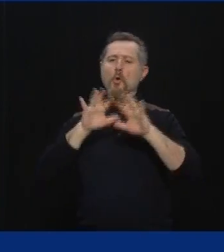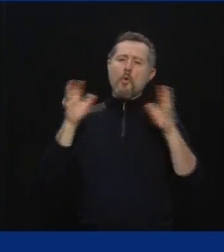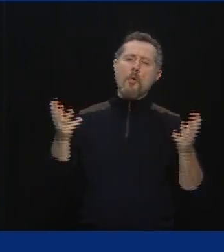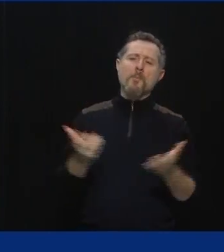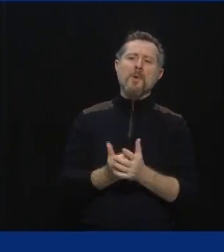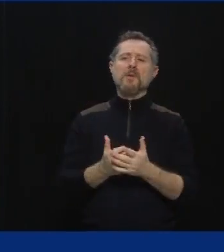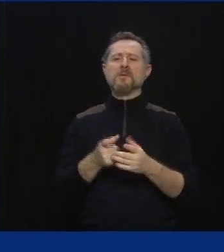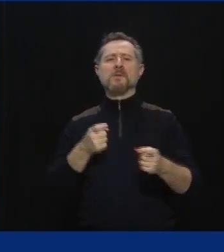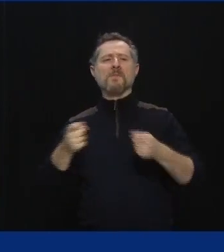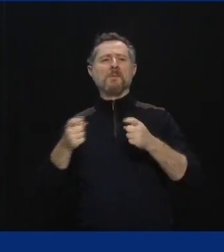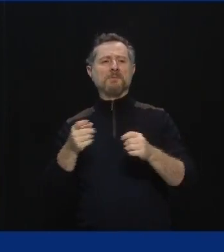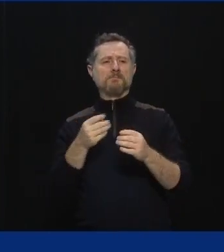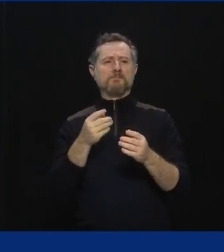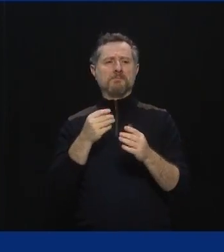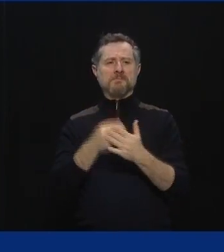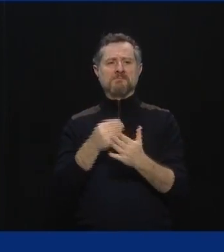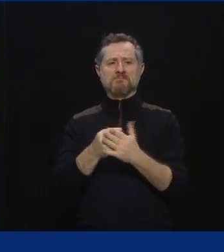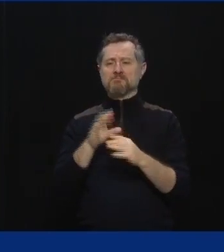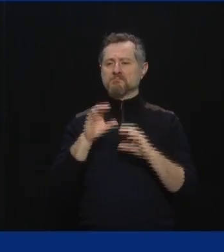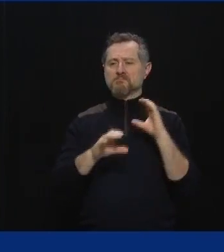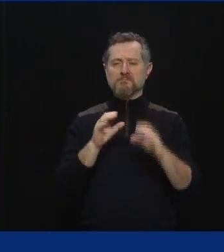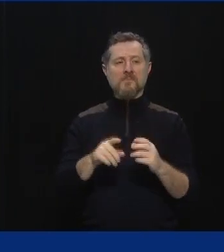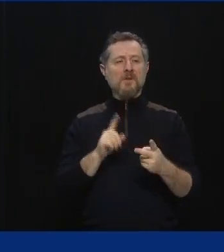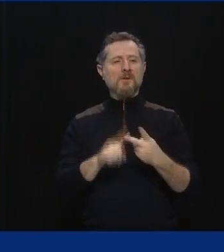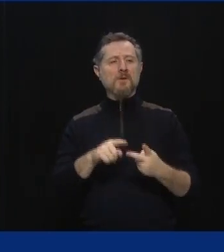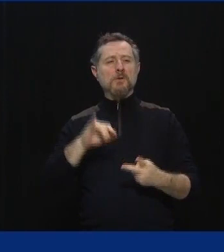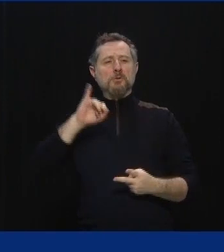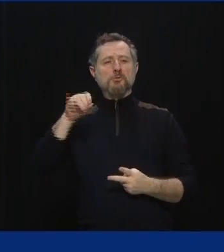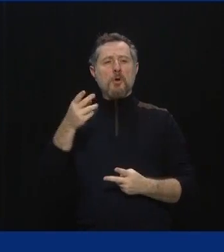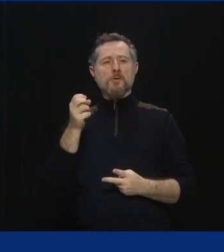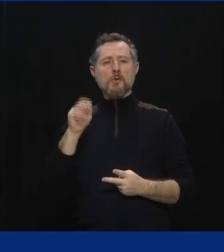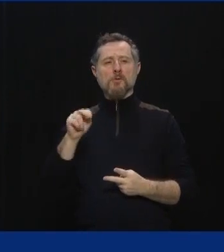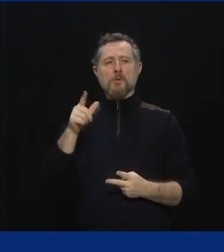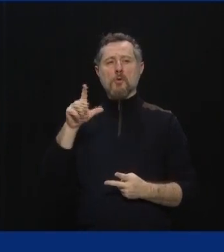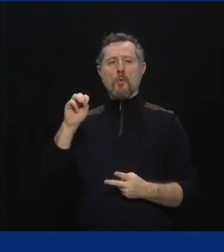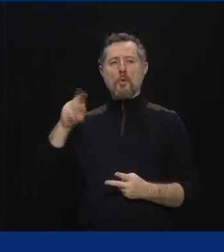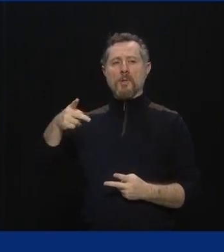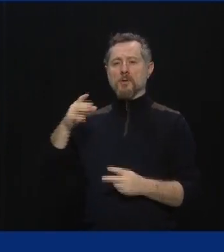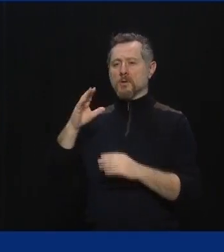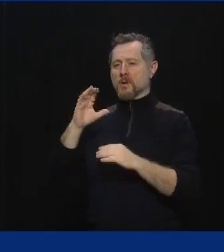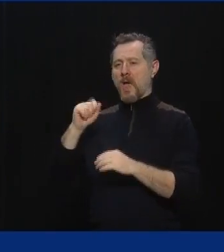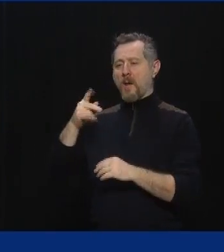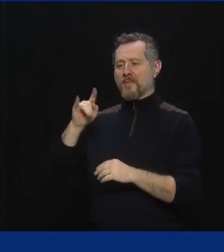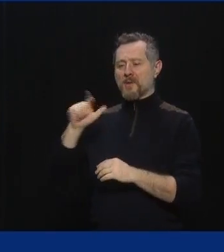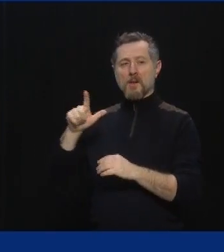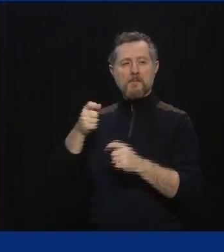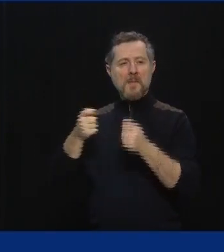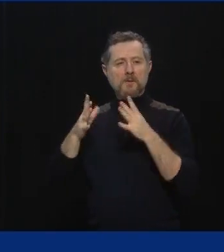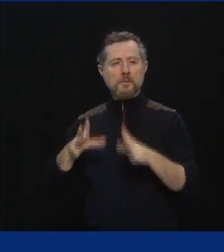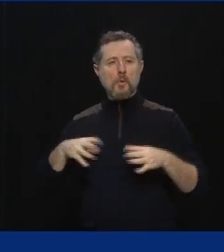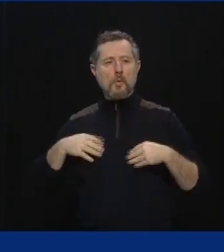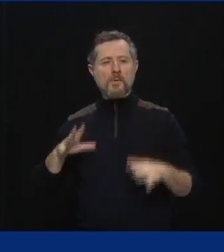firm, Johnson Loop Capital Infrastructure, 30% ownership share, and it is a